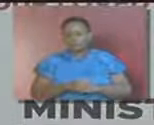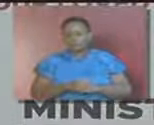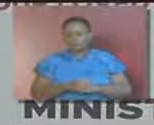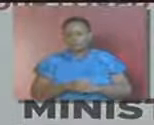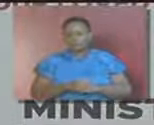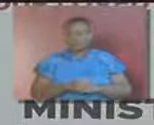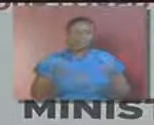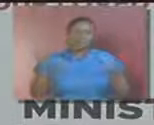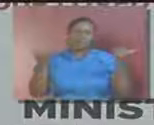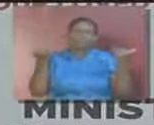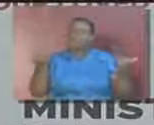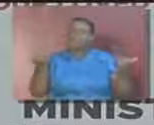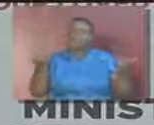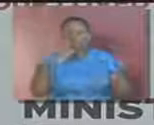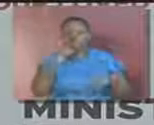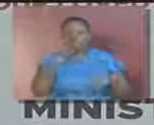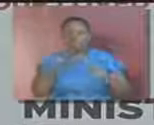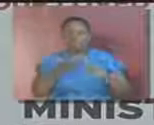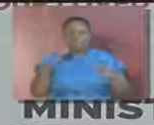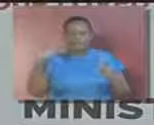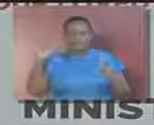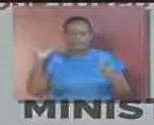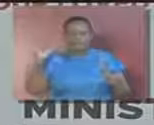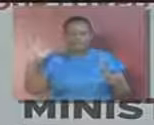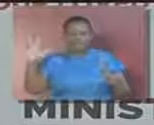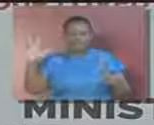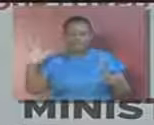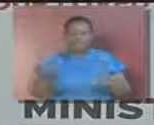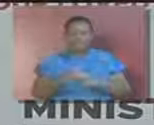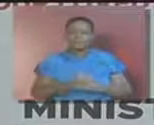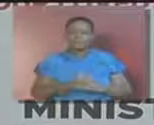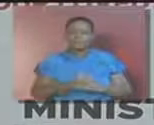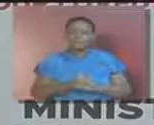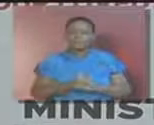from CNC3.